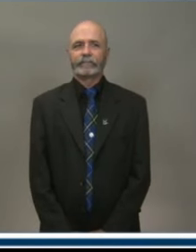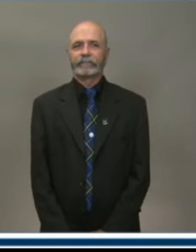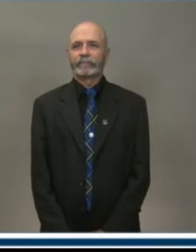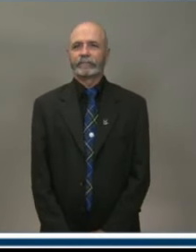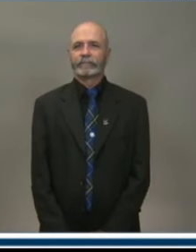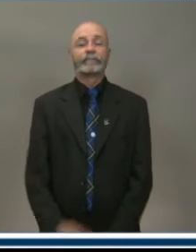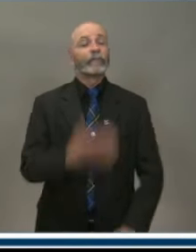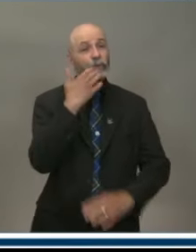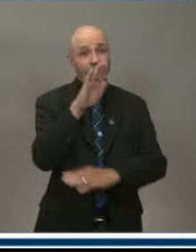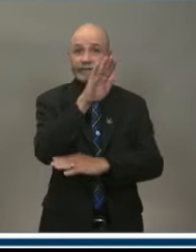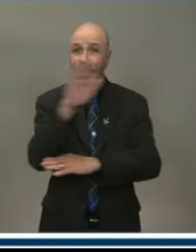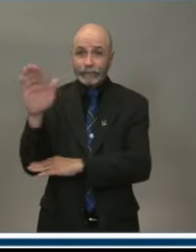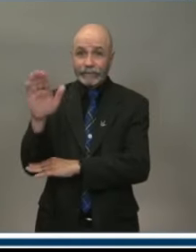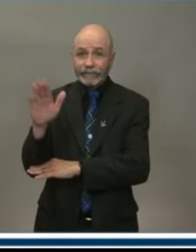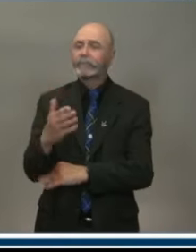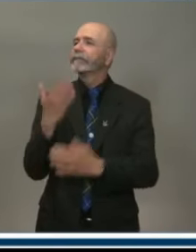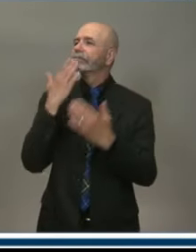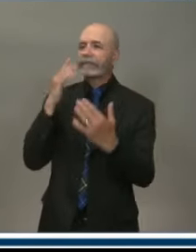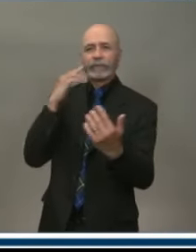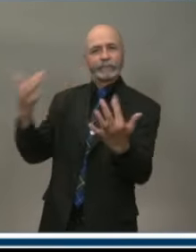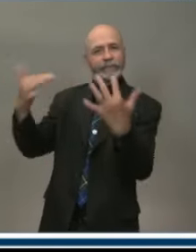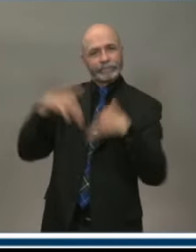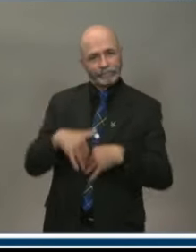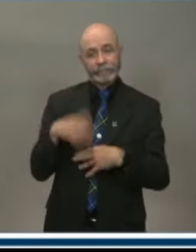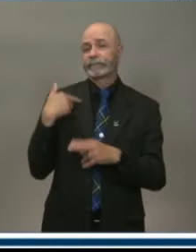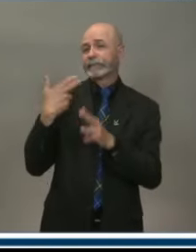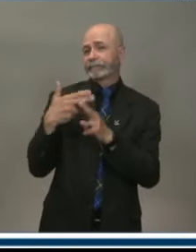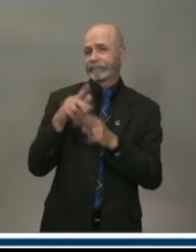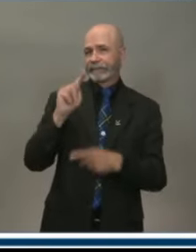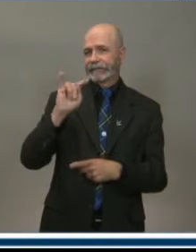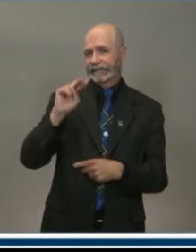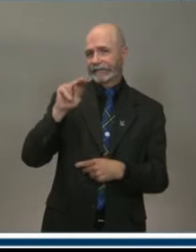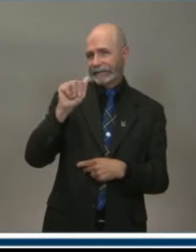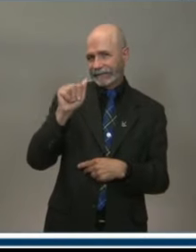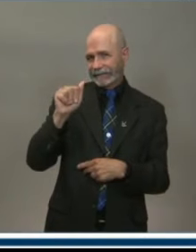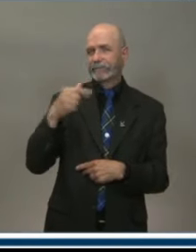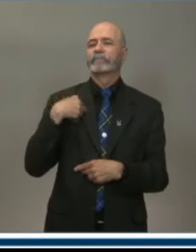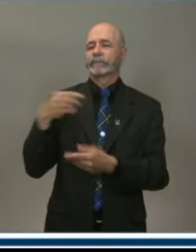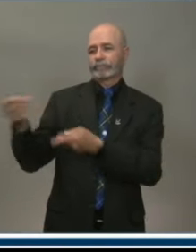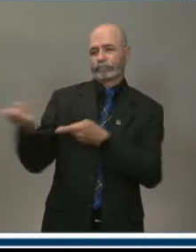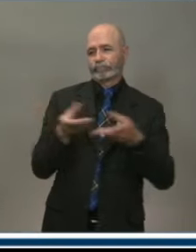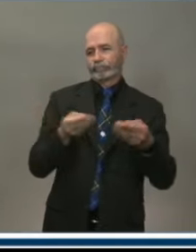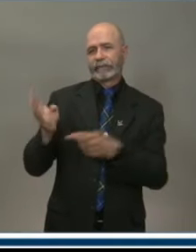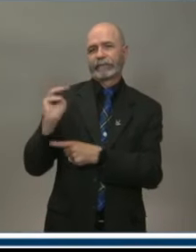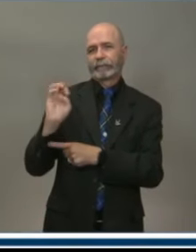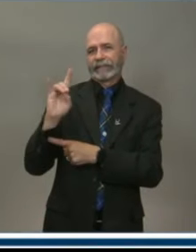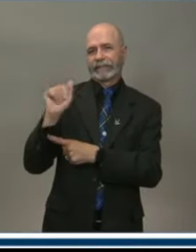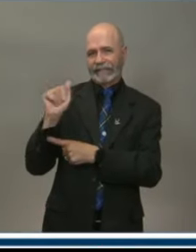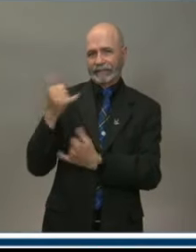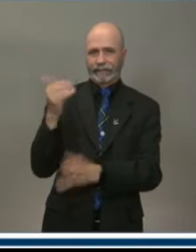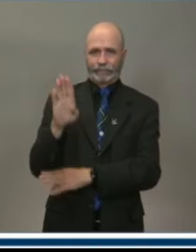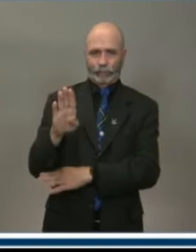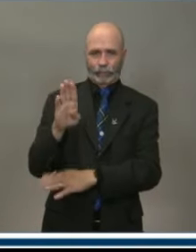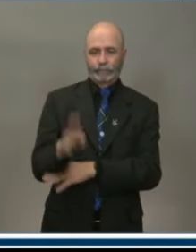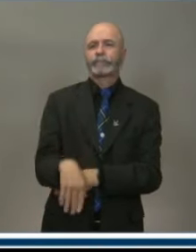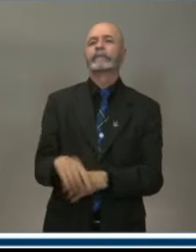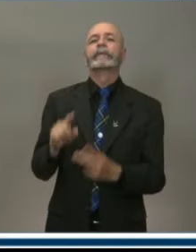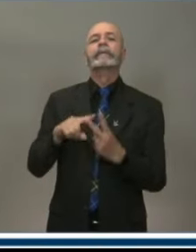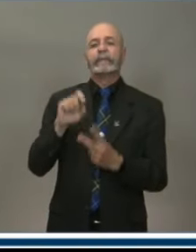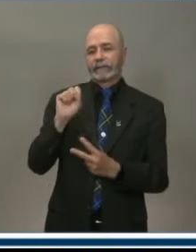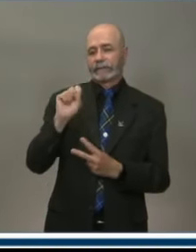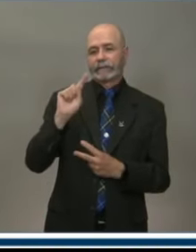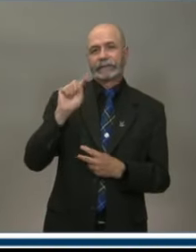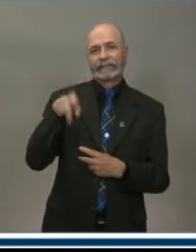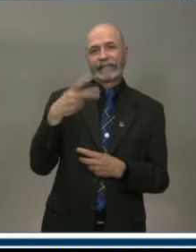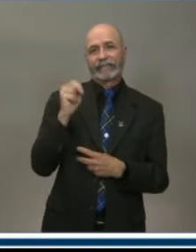Good afternoon, and thank you for joining us. My name is Tina Tebow, and I will be your moderator for this afternoon's news conference. Joining us today, the Honourable Stephen McNeil, Premier of the